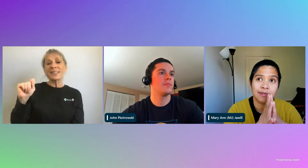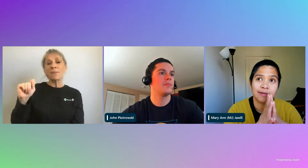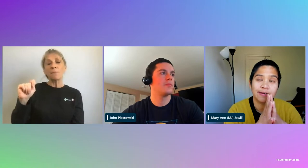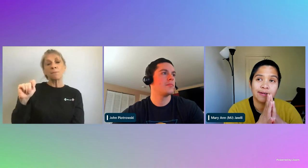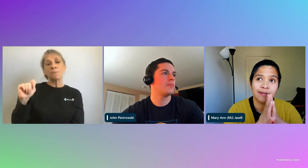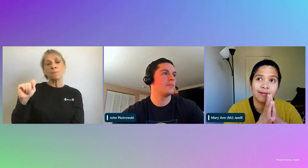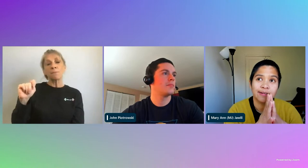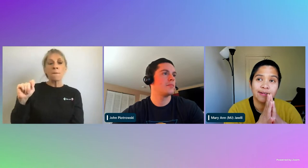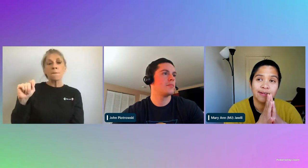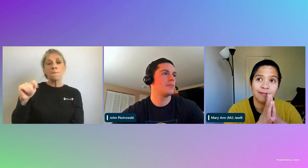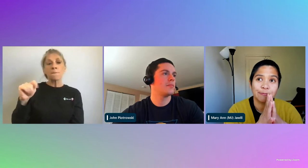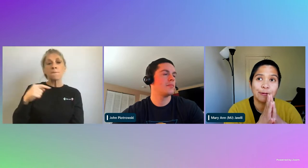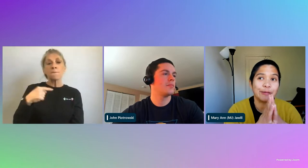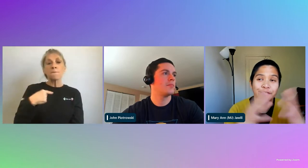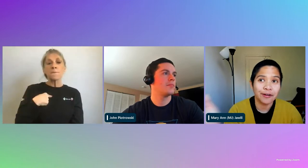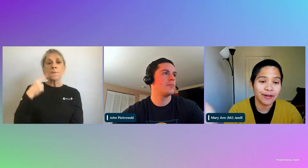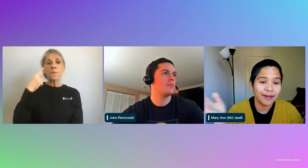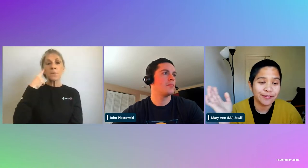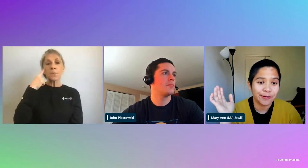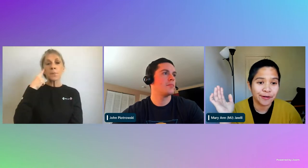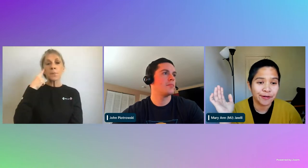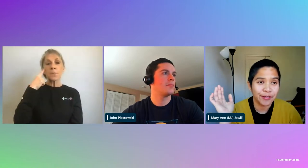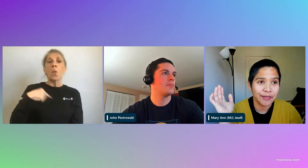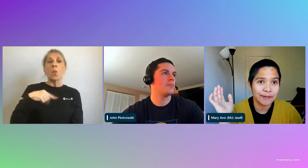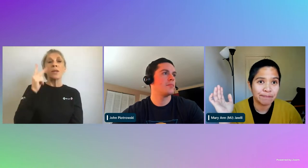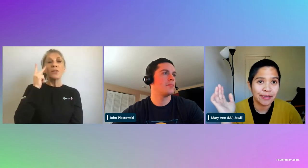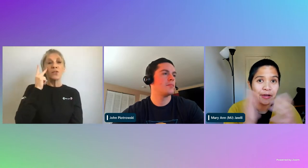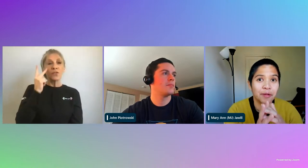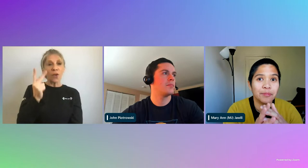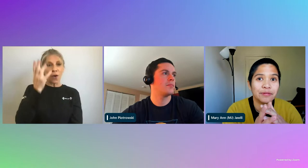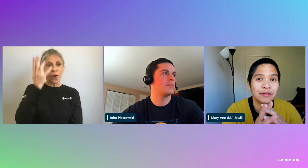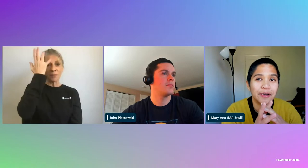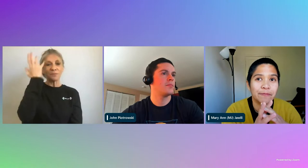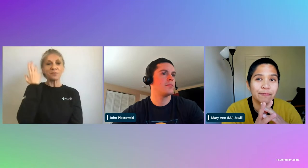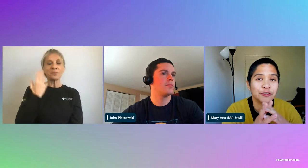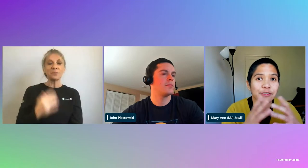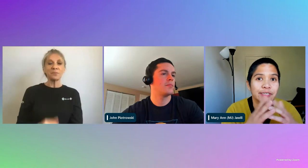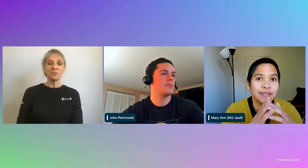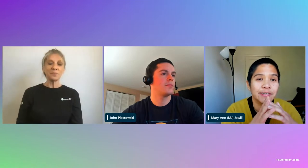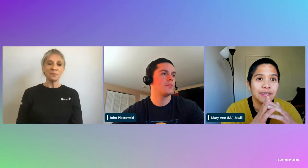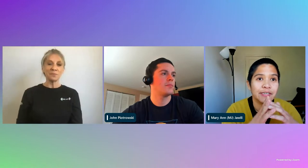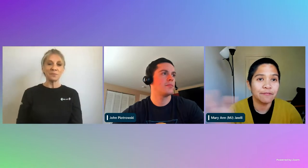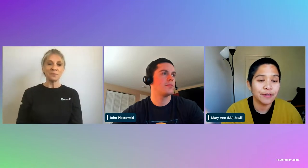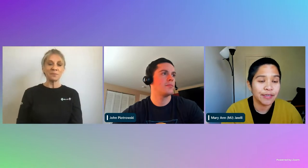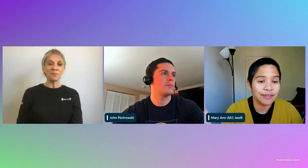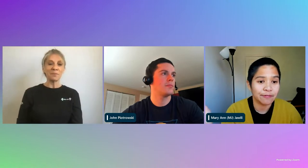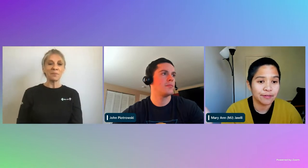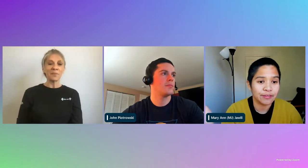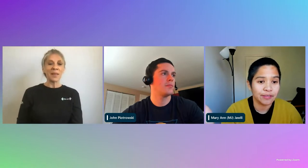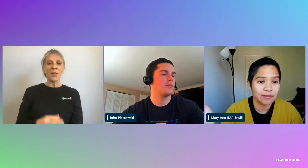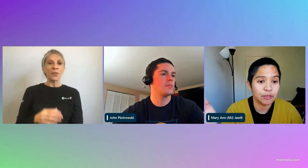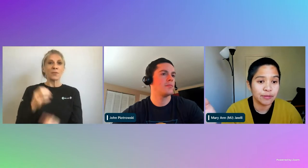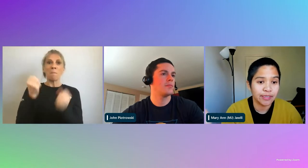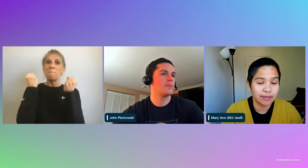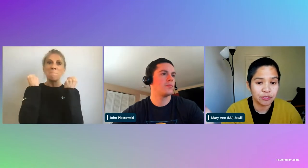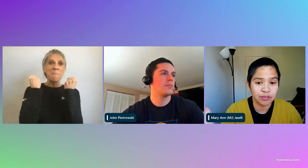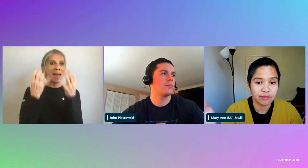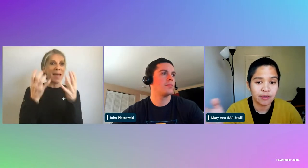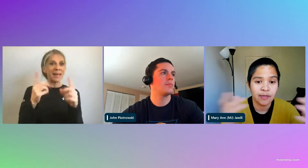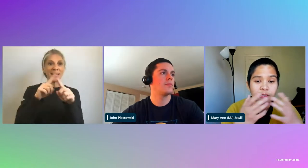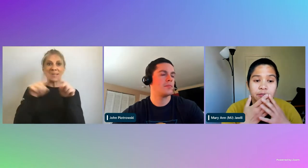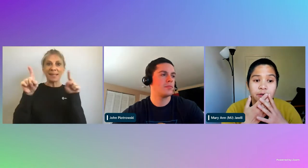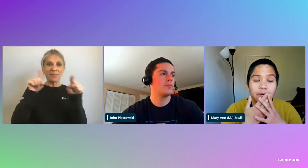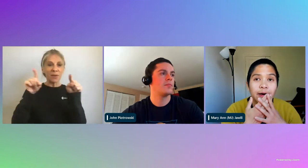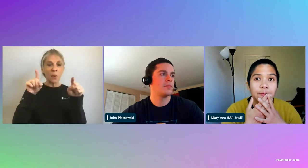I think we saw how there are like virtually infinite differences between